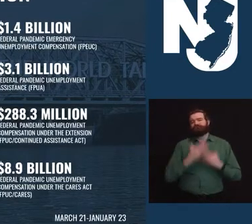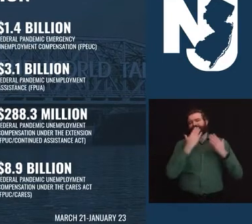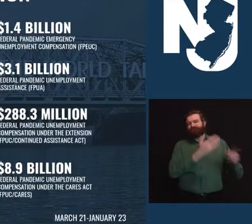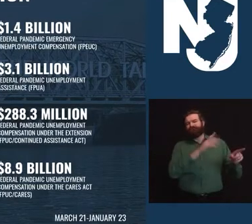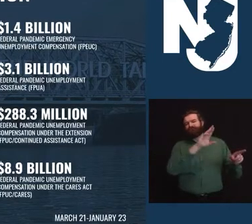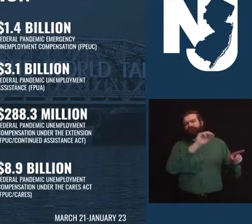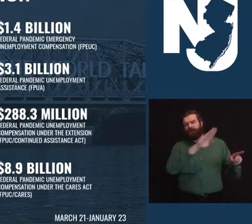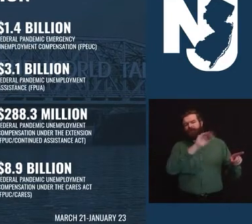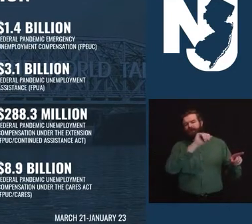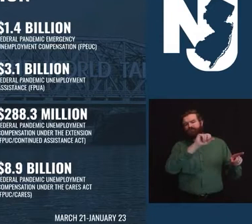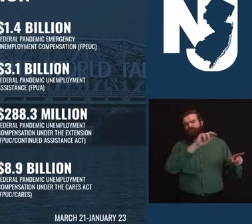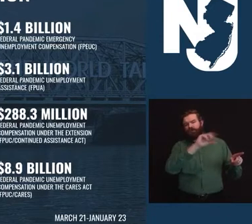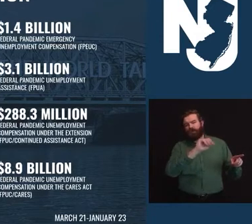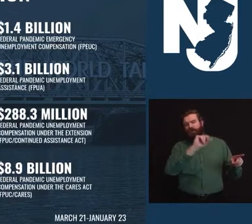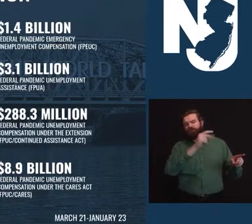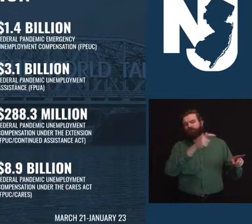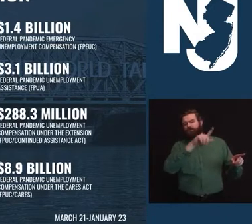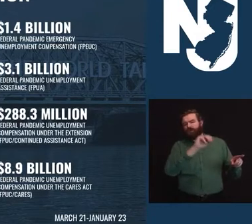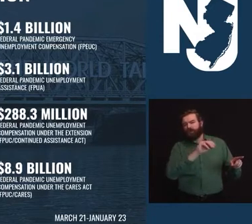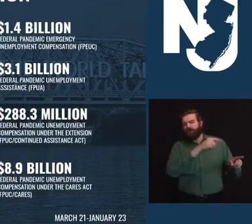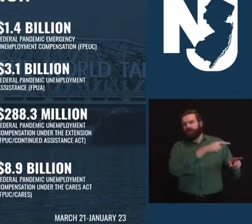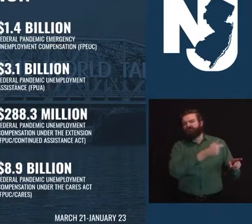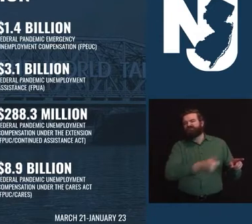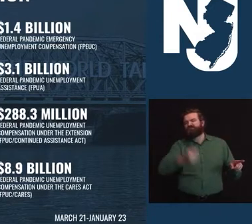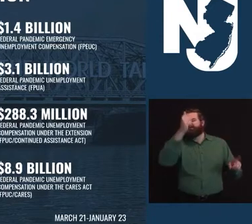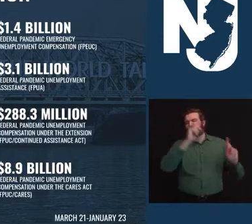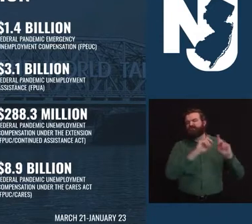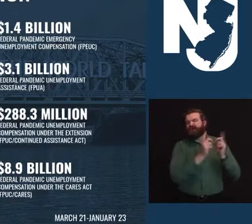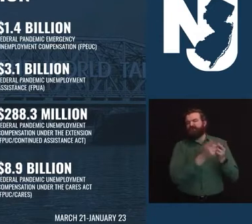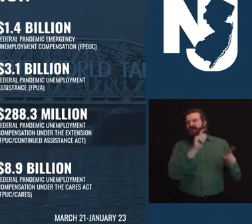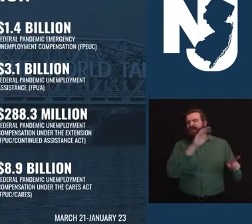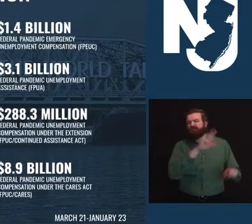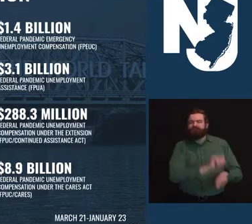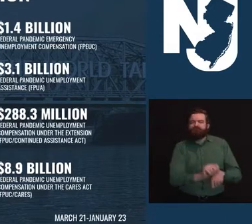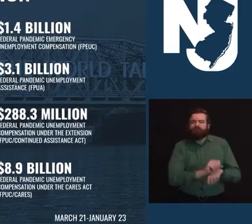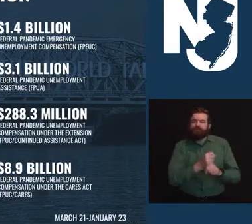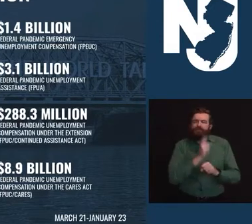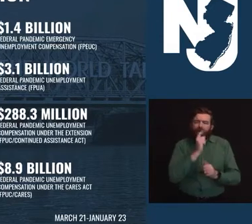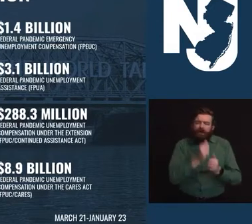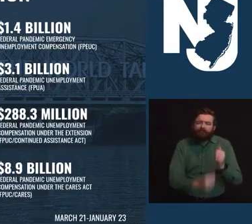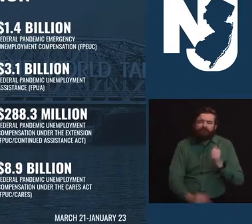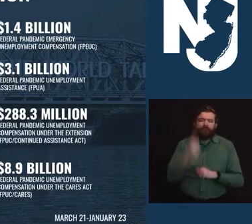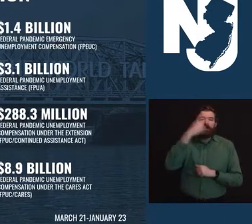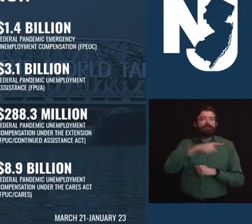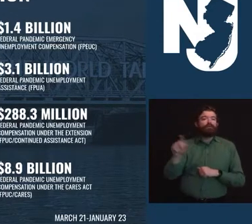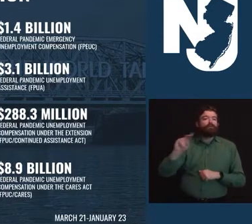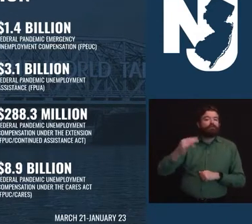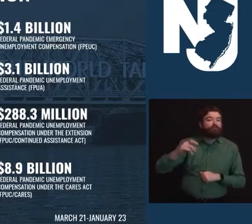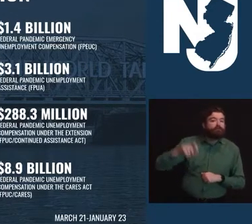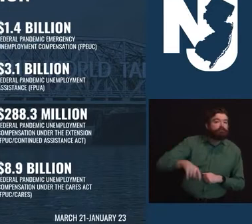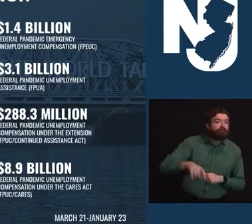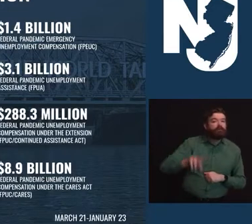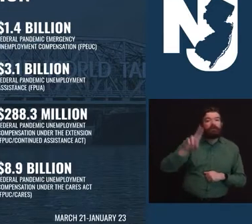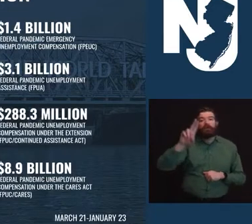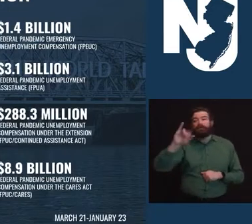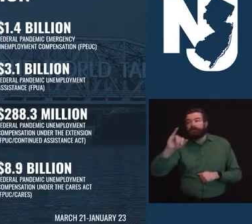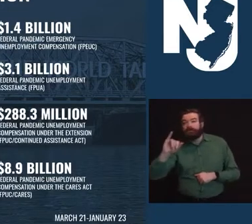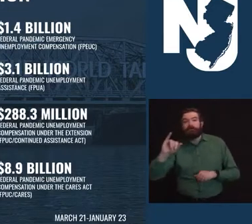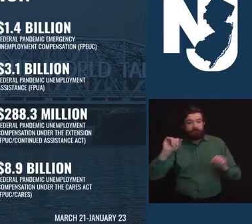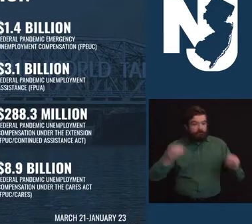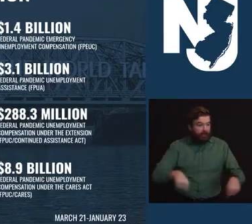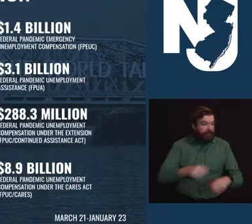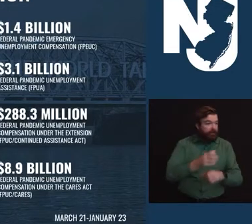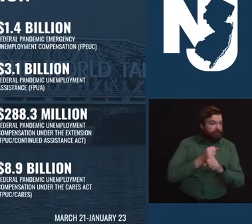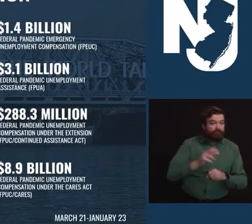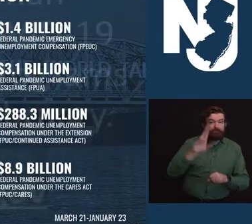team for all their work to ensure that every eligible New Jersey worker receives the critical support they not only need, but deserve.